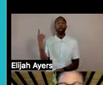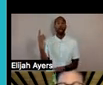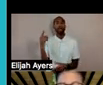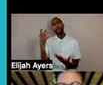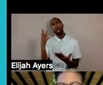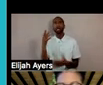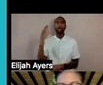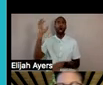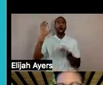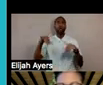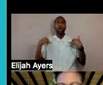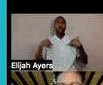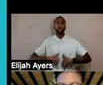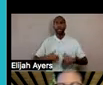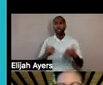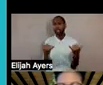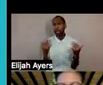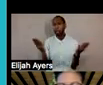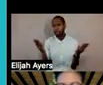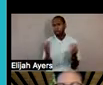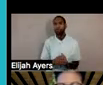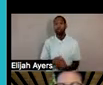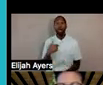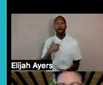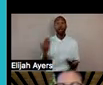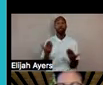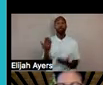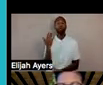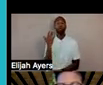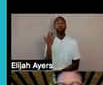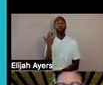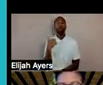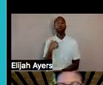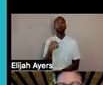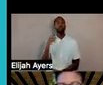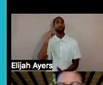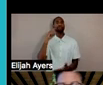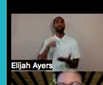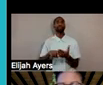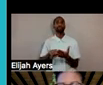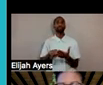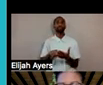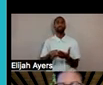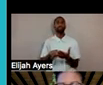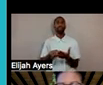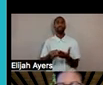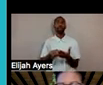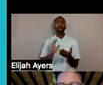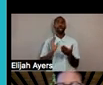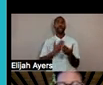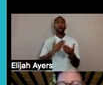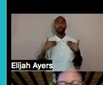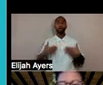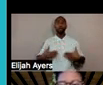trench coat today. I am here because we recognize that as our bodies carry